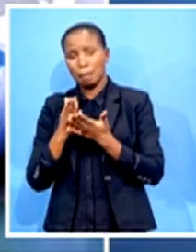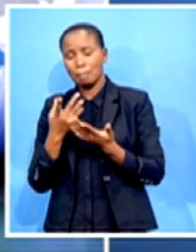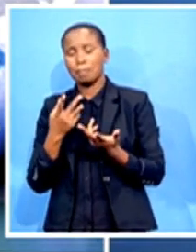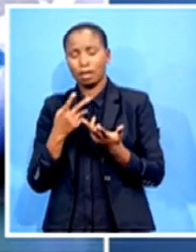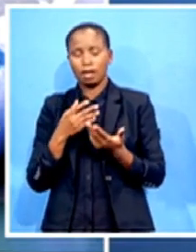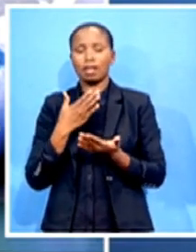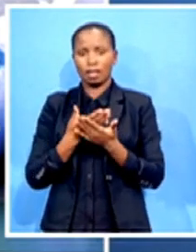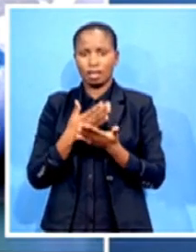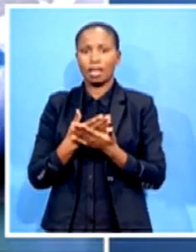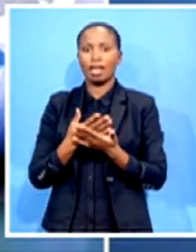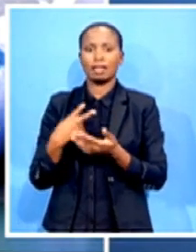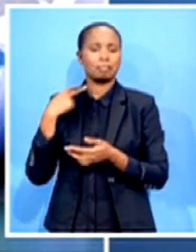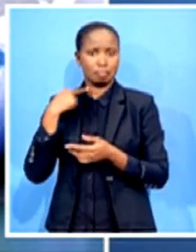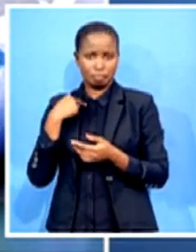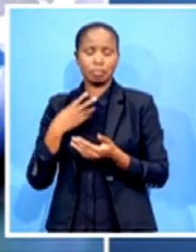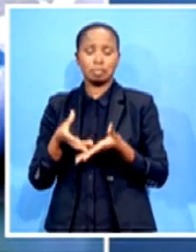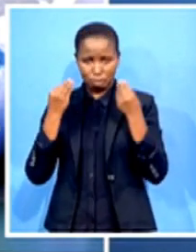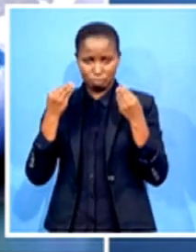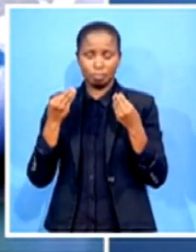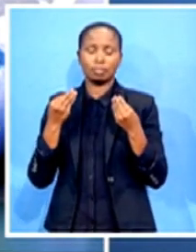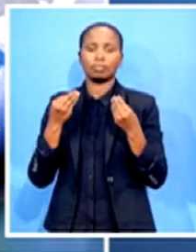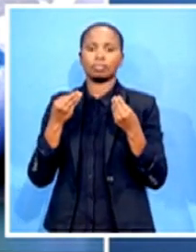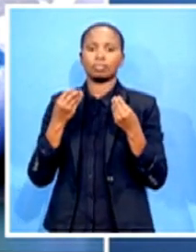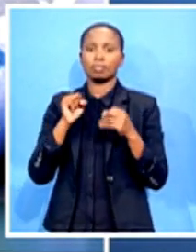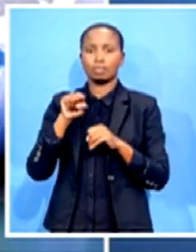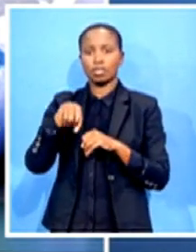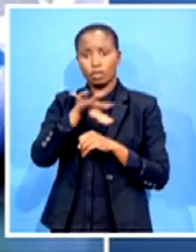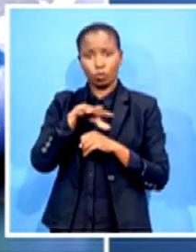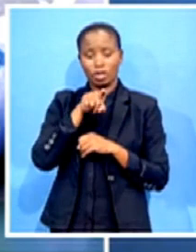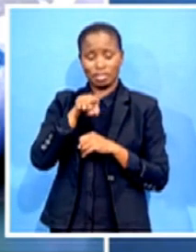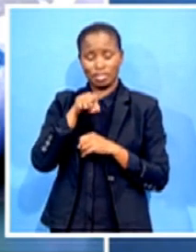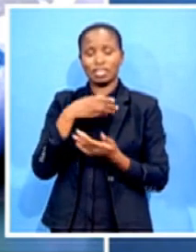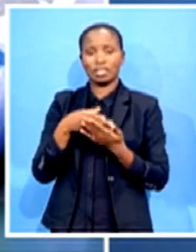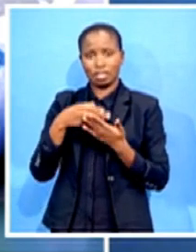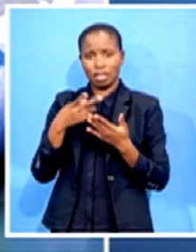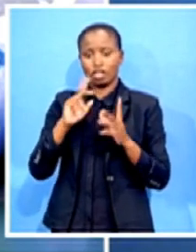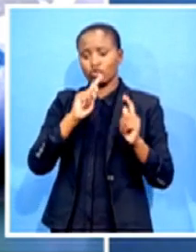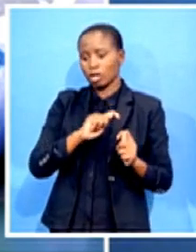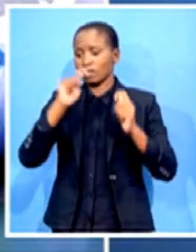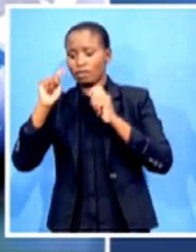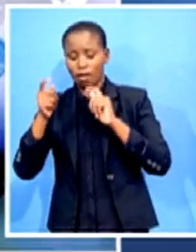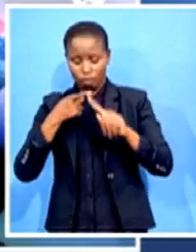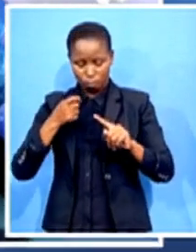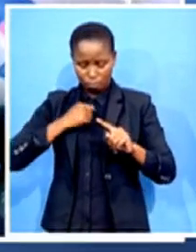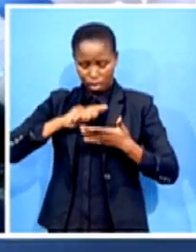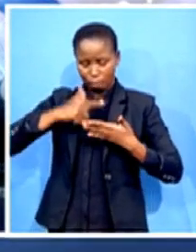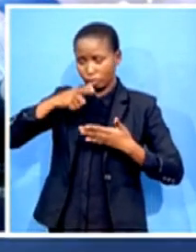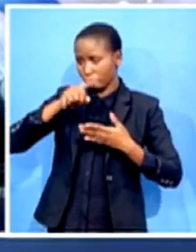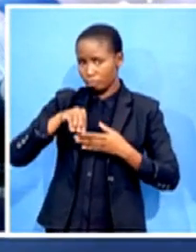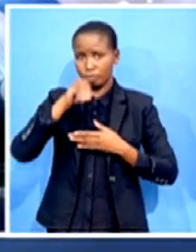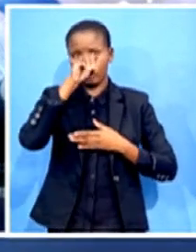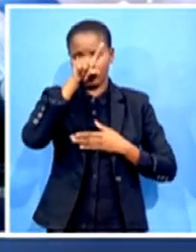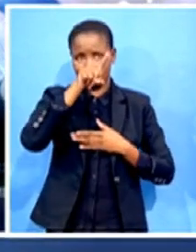an environment where malicious code is then transferred from that laptop into a corporate environment. Yeah, malicious